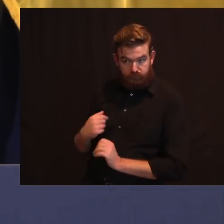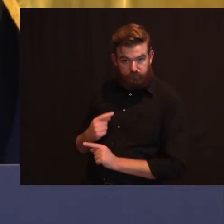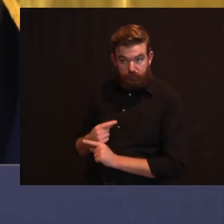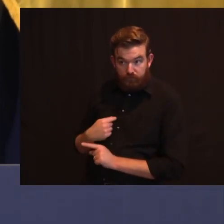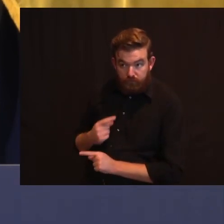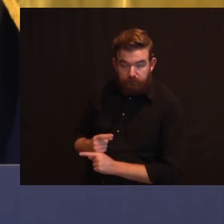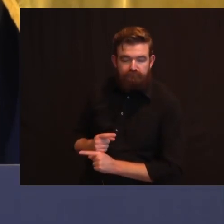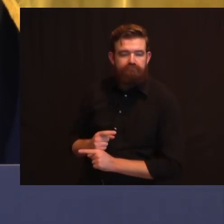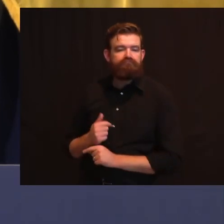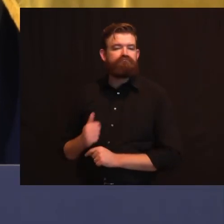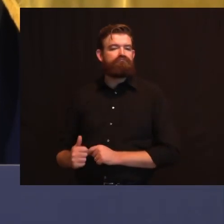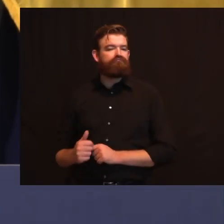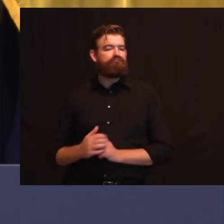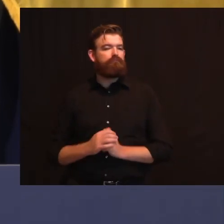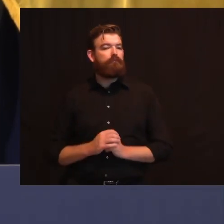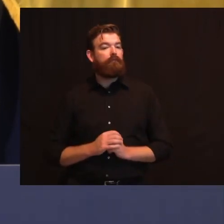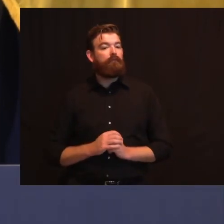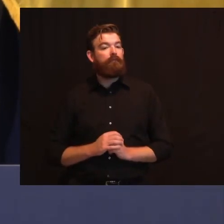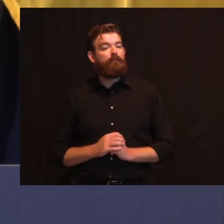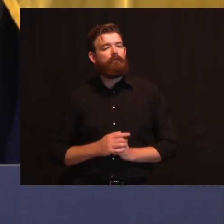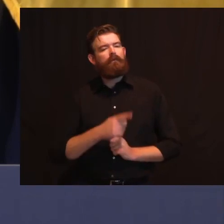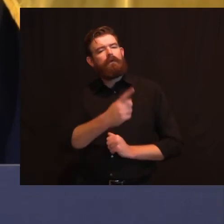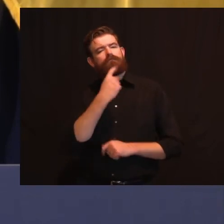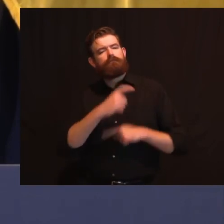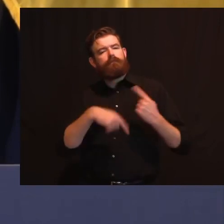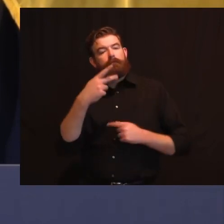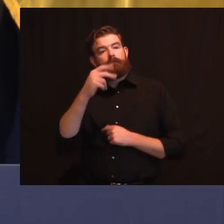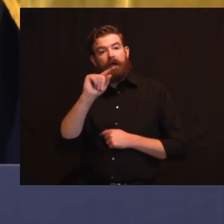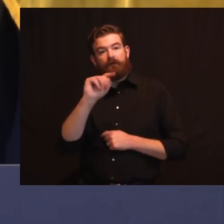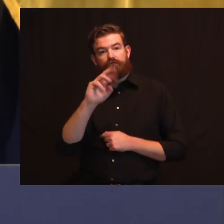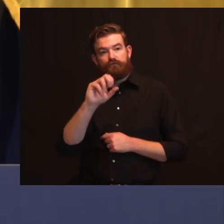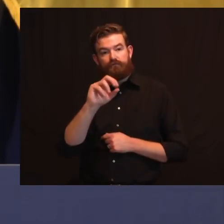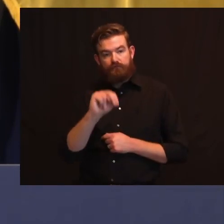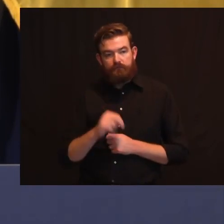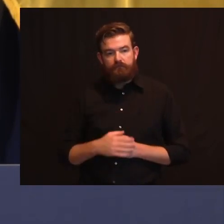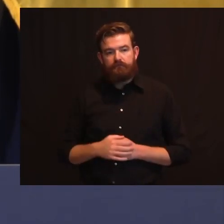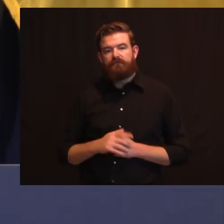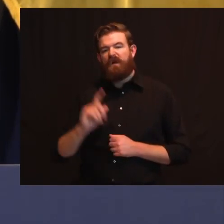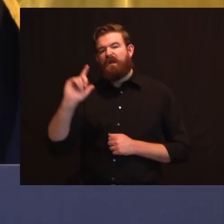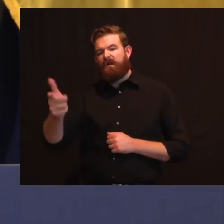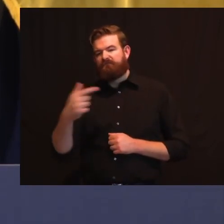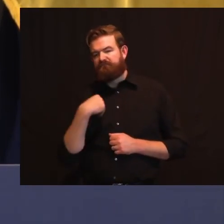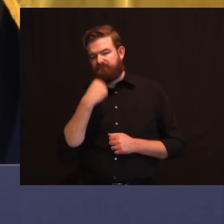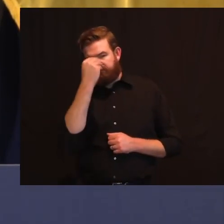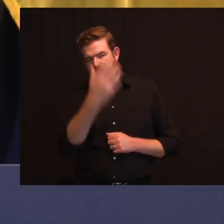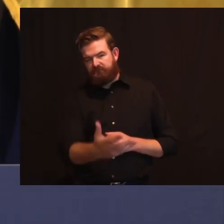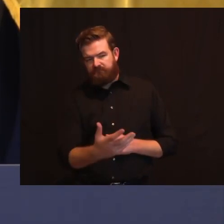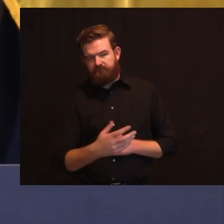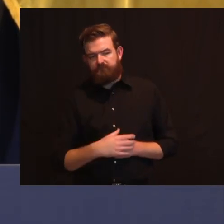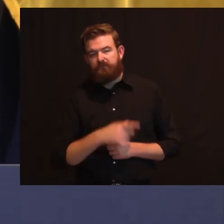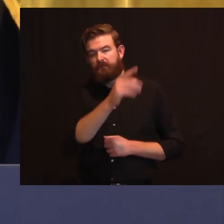Patterson piece. Sir, do you have any? Okay. I know you've got something, as I can tell.